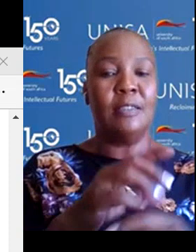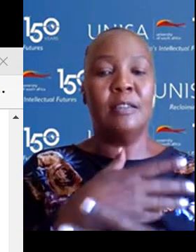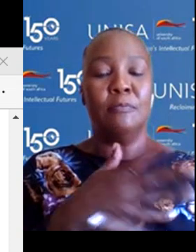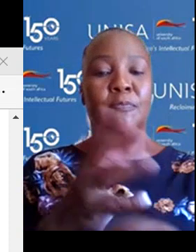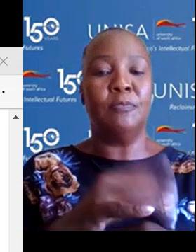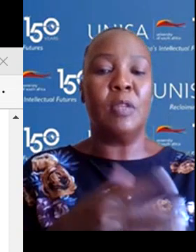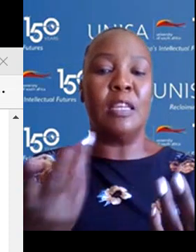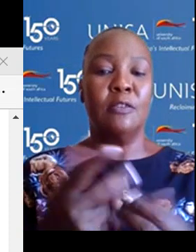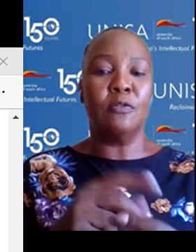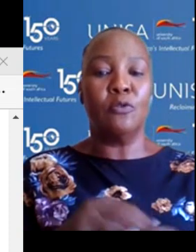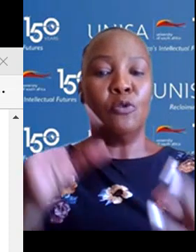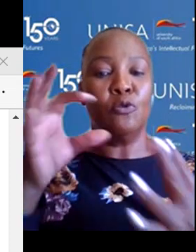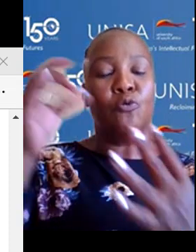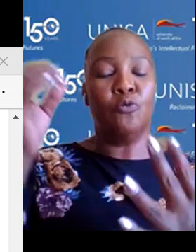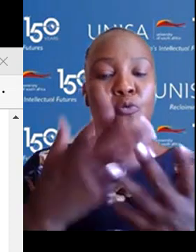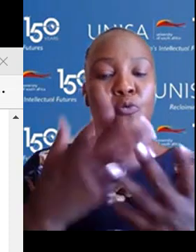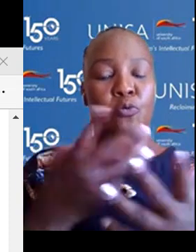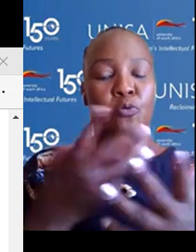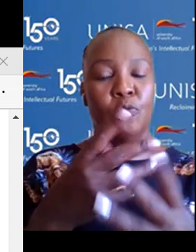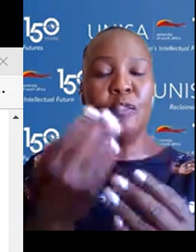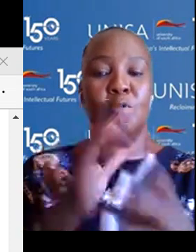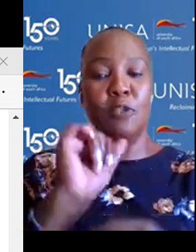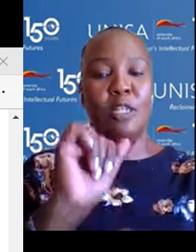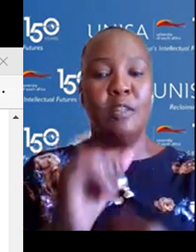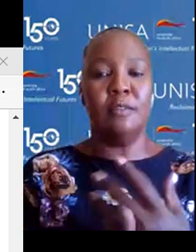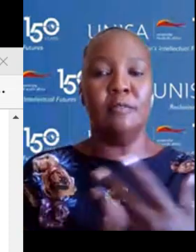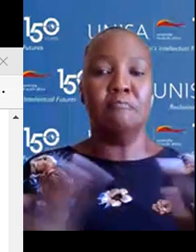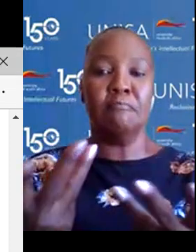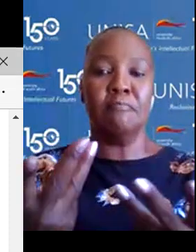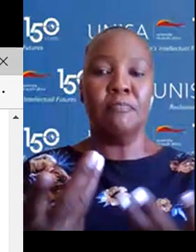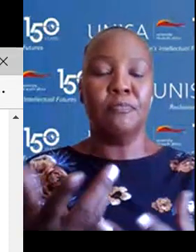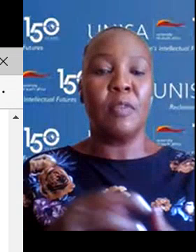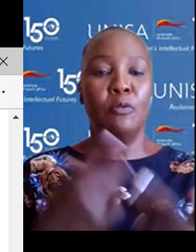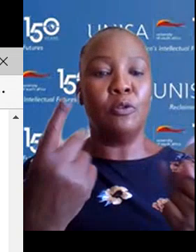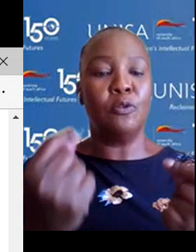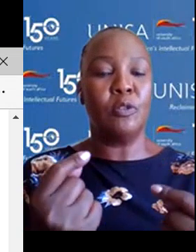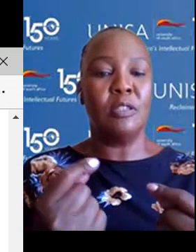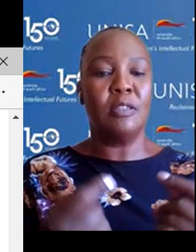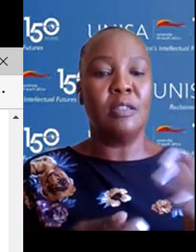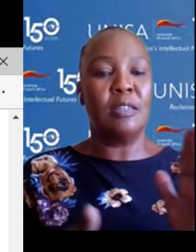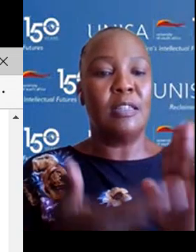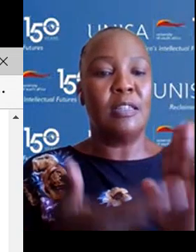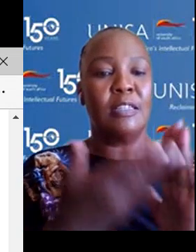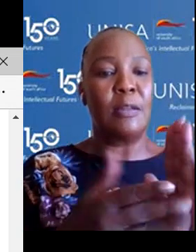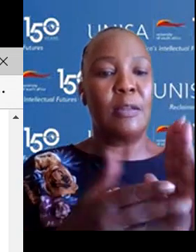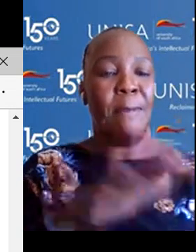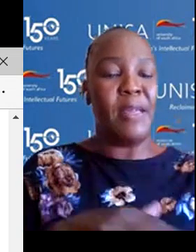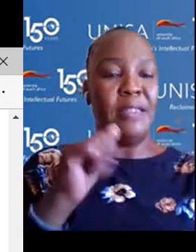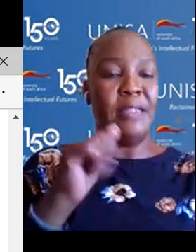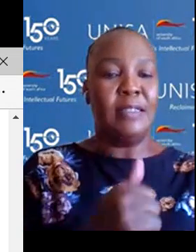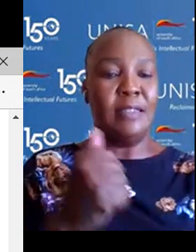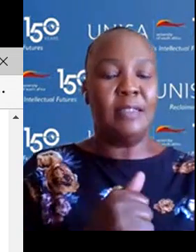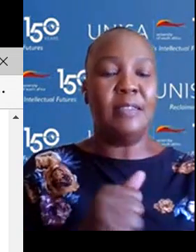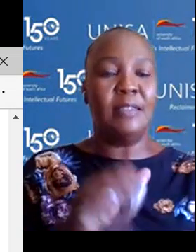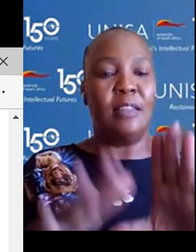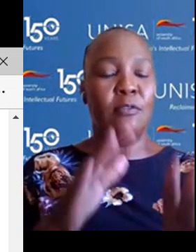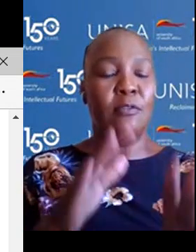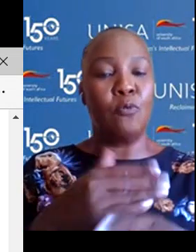also where you can go choose your folders. So yes, we do have these basic setup steps for you that you're going to need to work